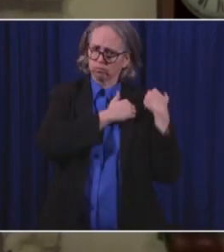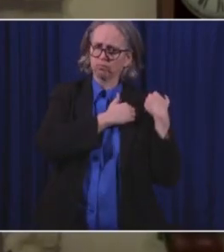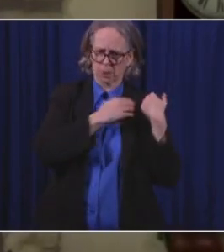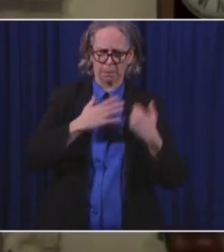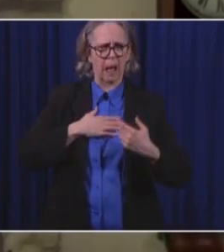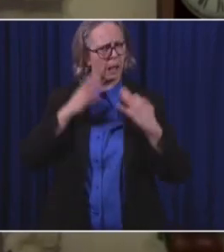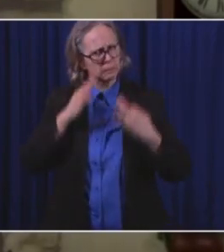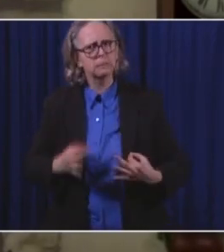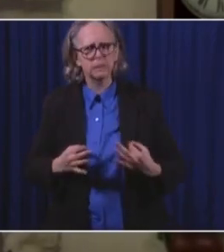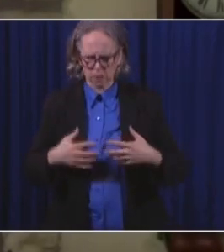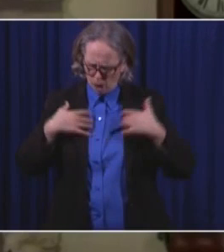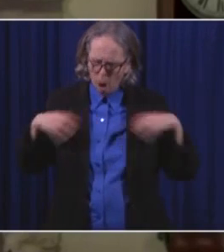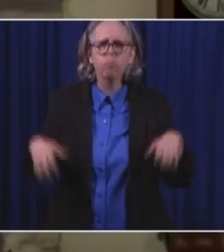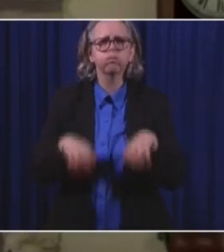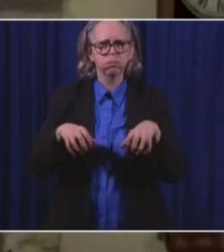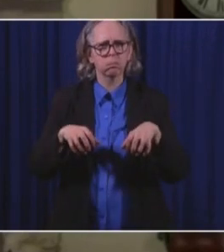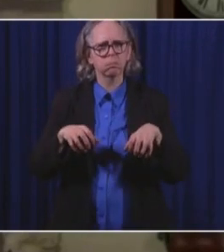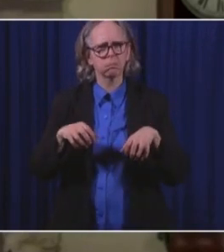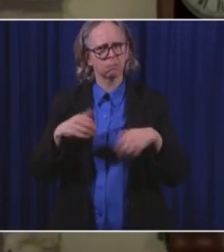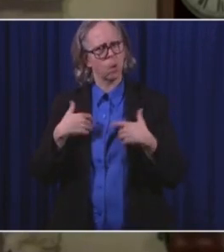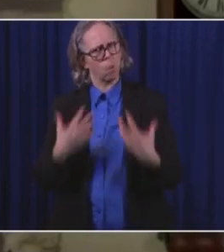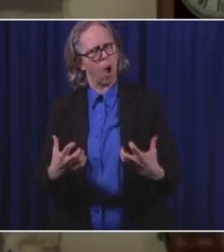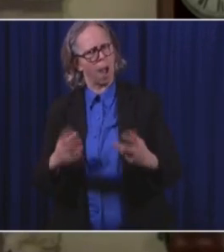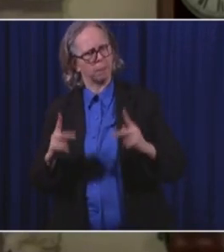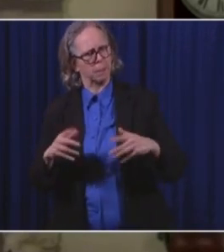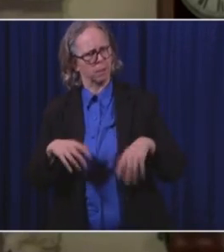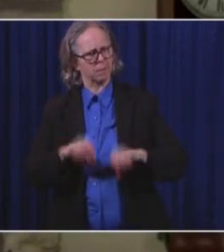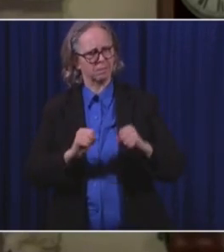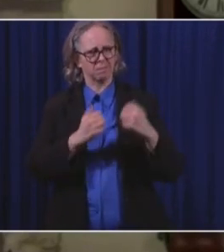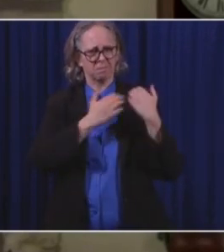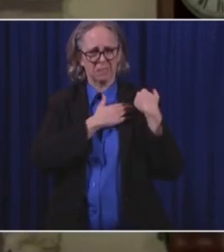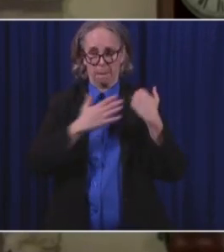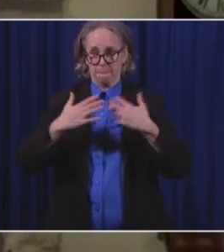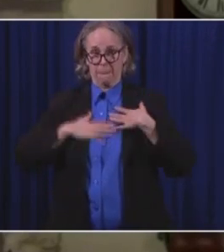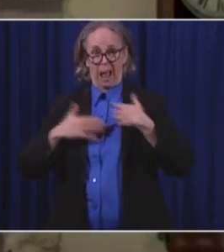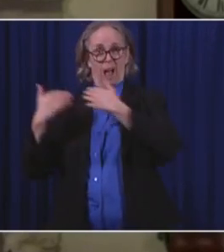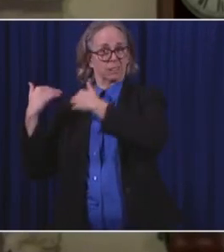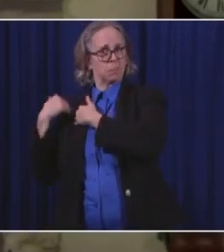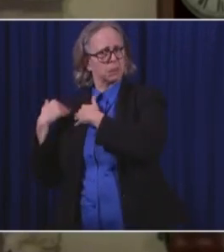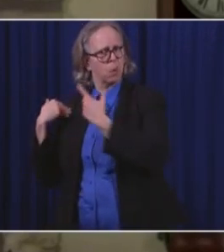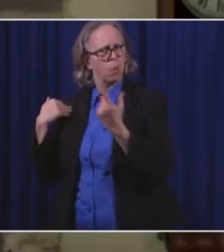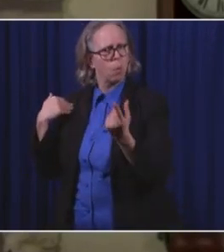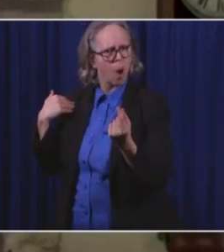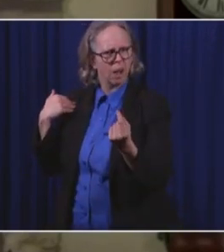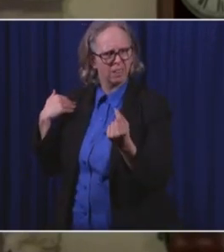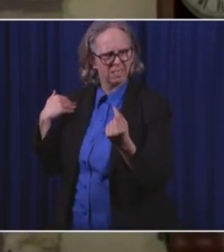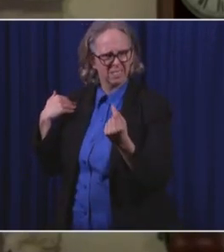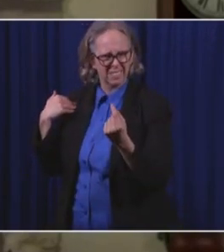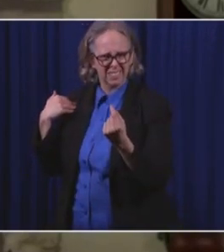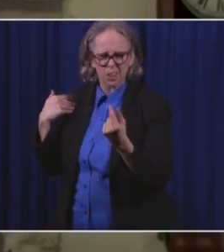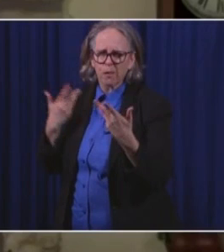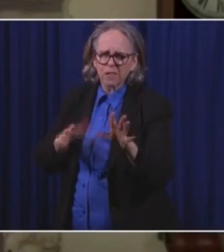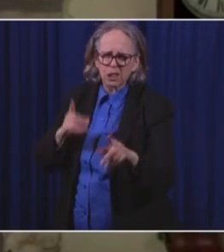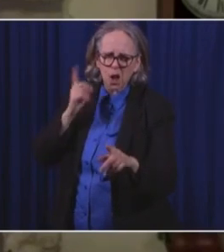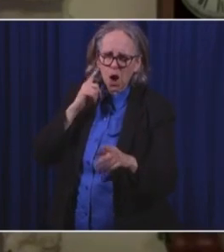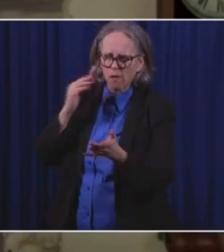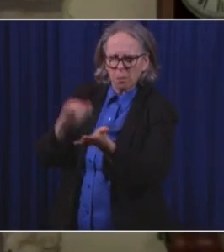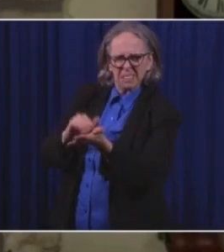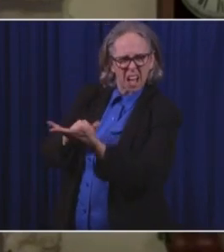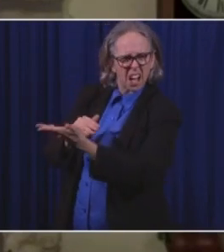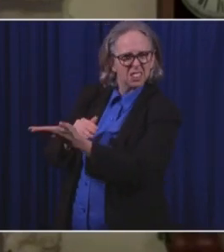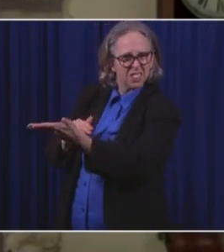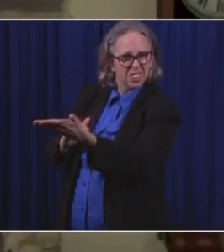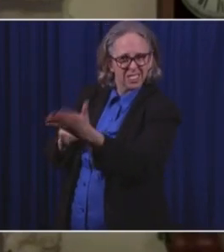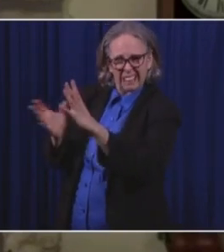And our job, through the doctors that you heard and the other experts who helped us put this together, is